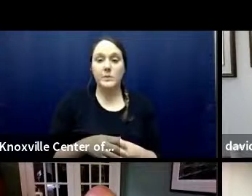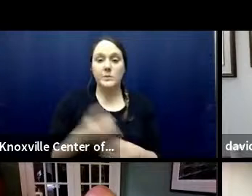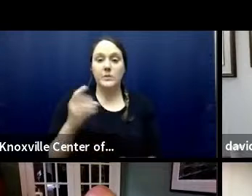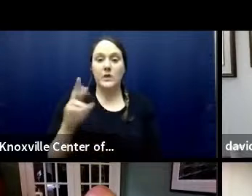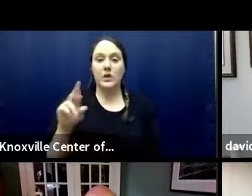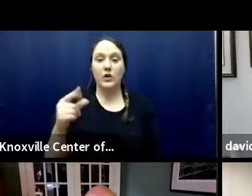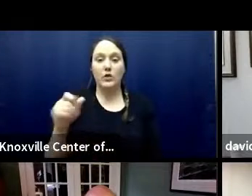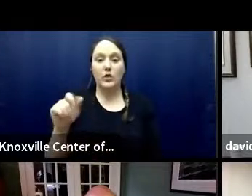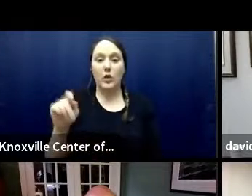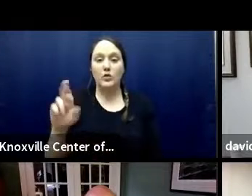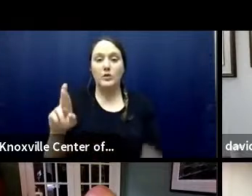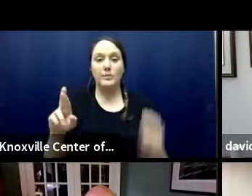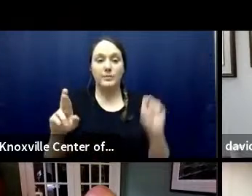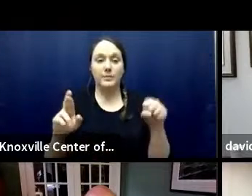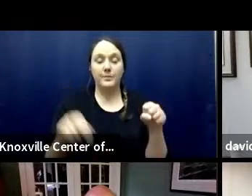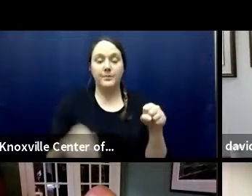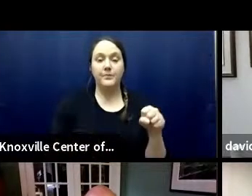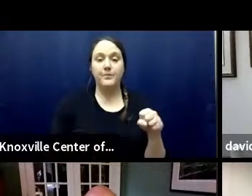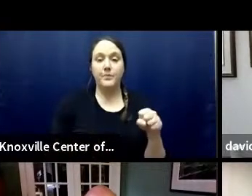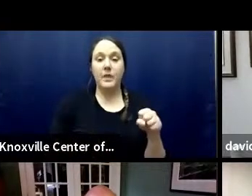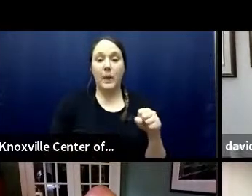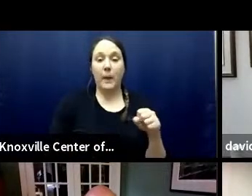Dr. Gulcher. Yes.